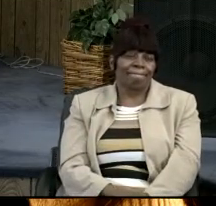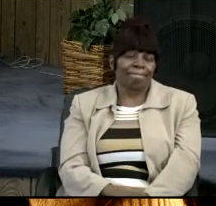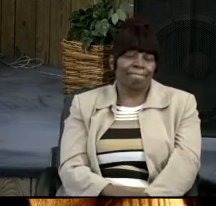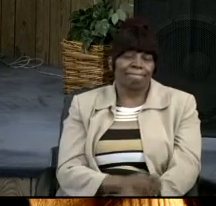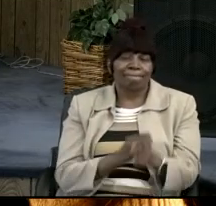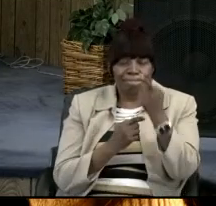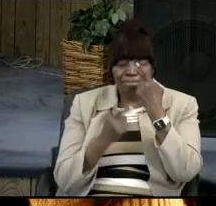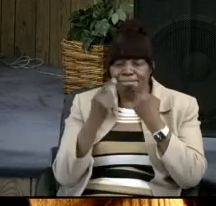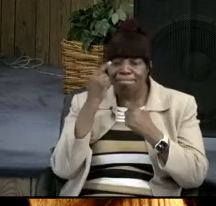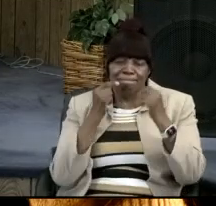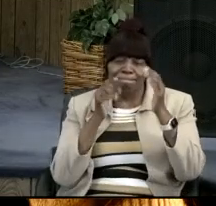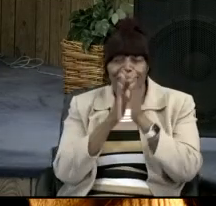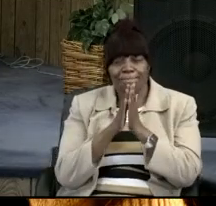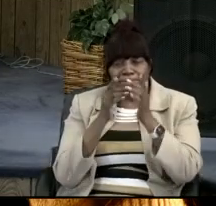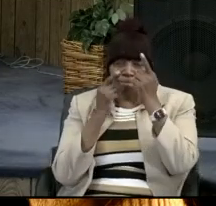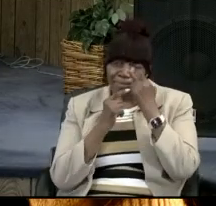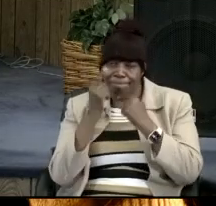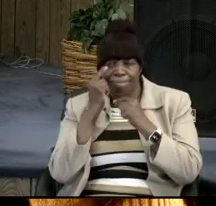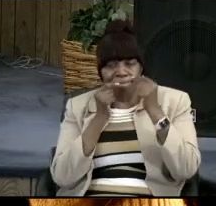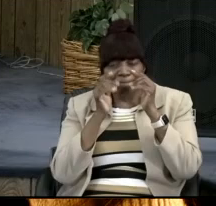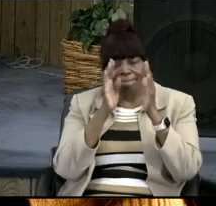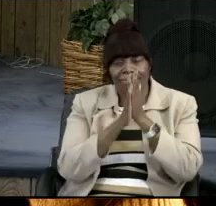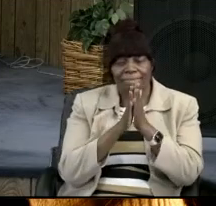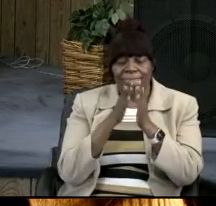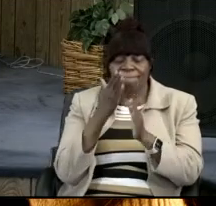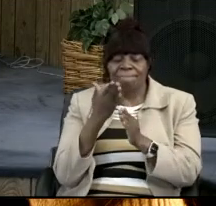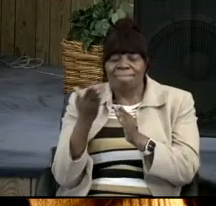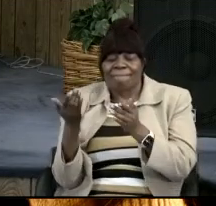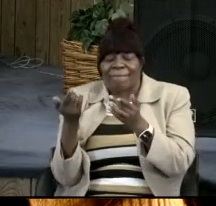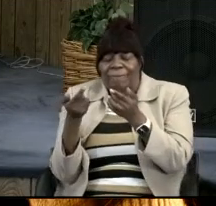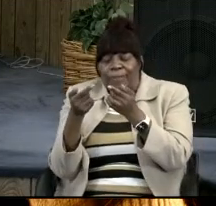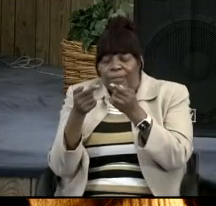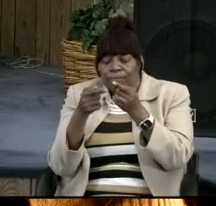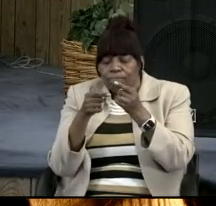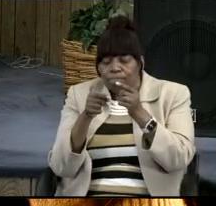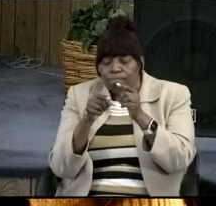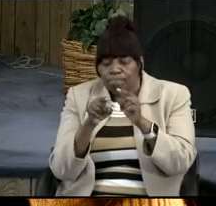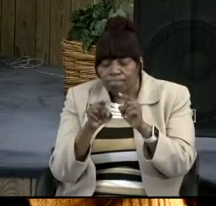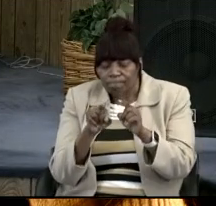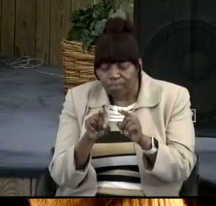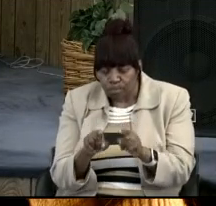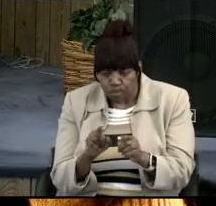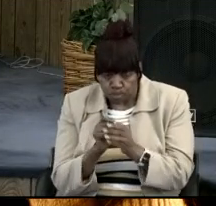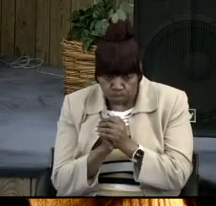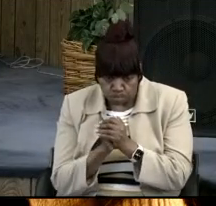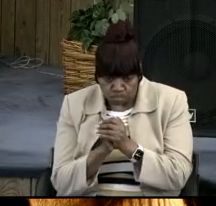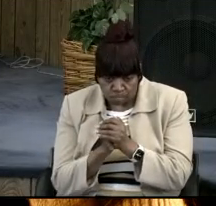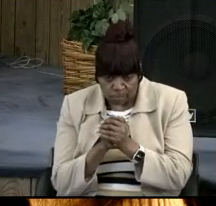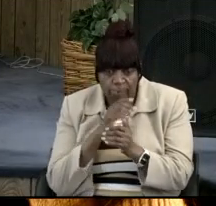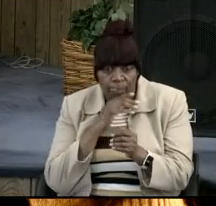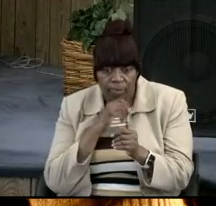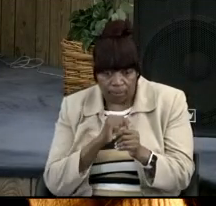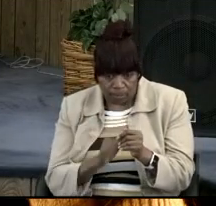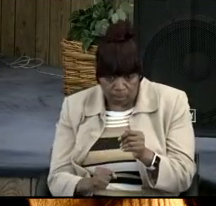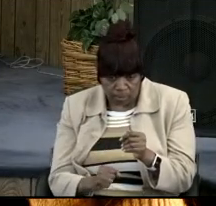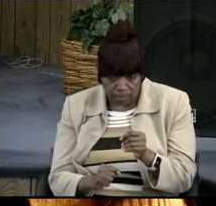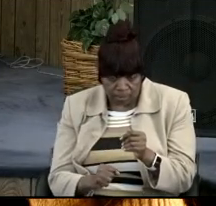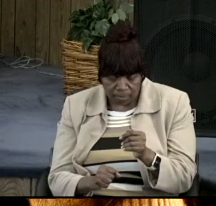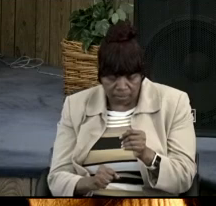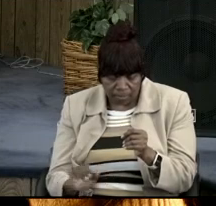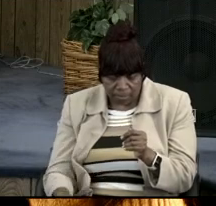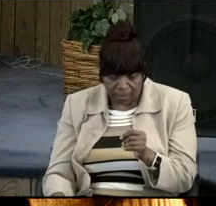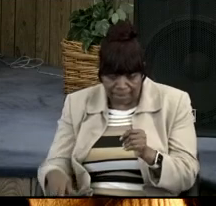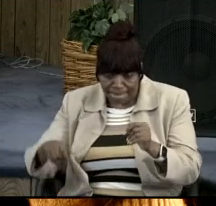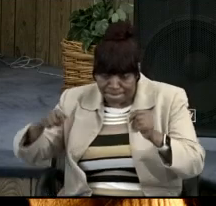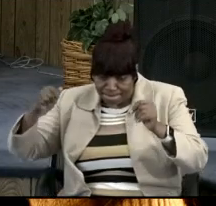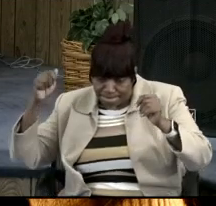We crying and praying, crying and praying and crying. I mean, things have changed. They have changed. When the older kids were little, boom, knock them